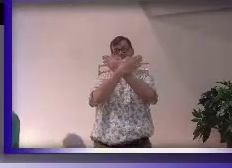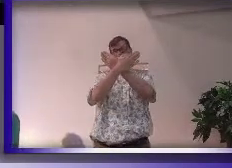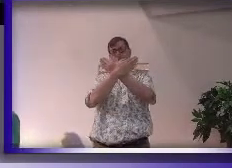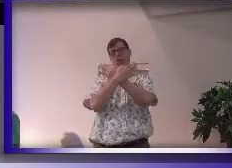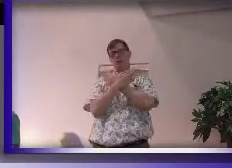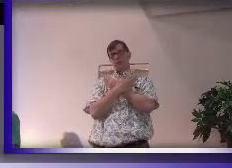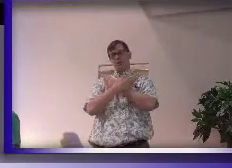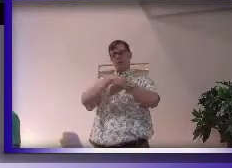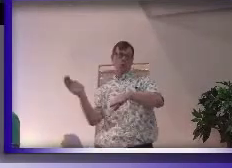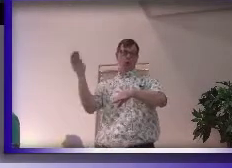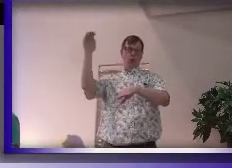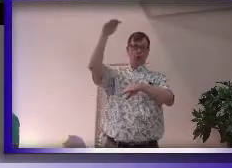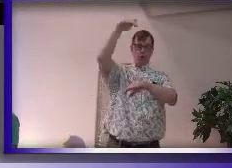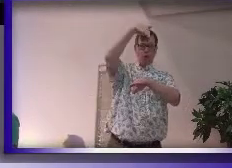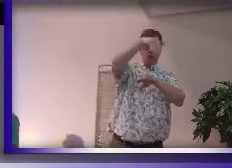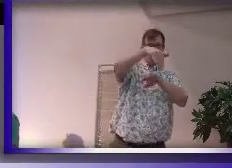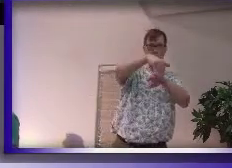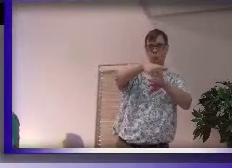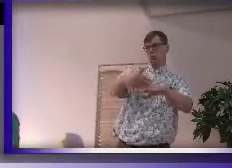us?